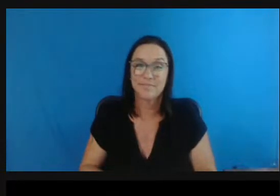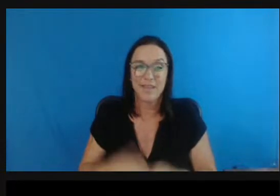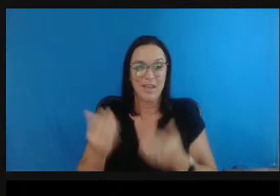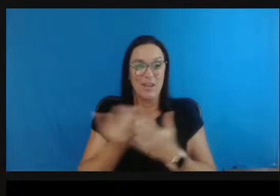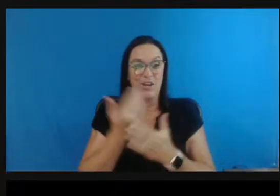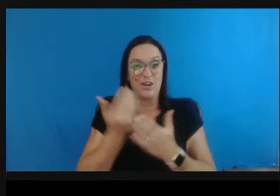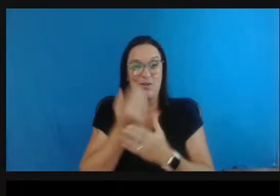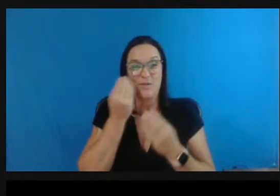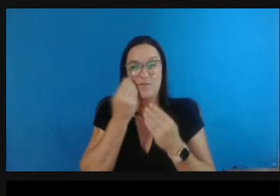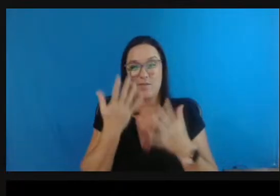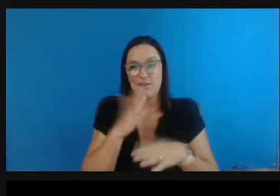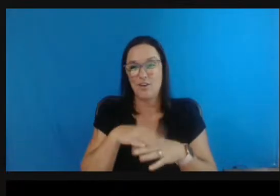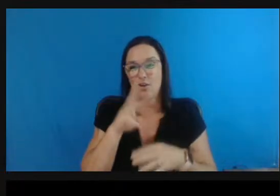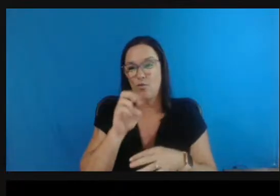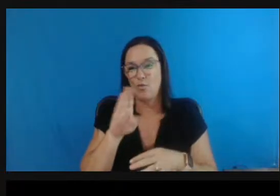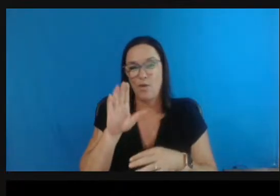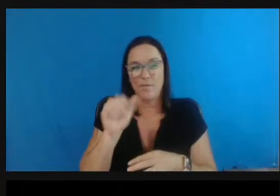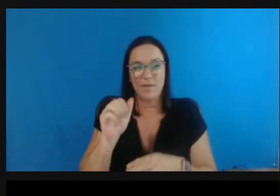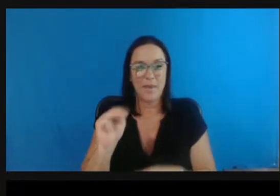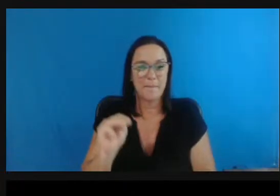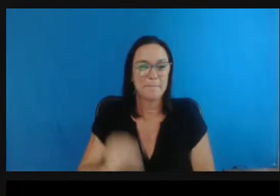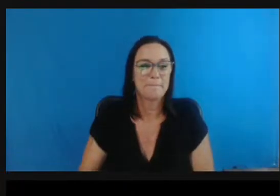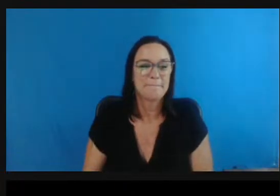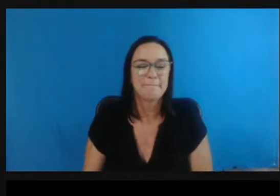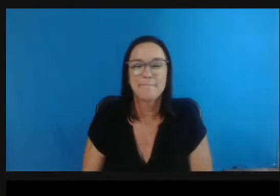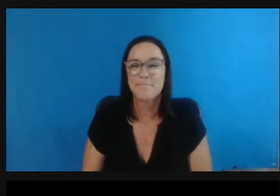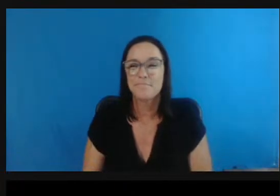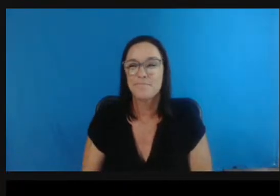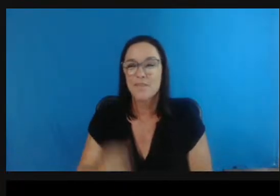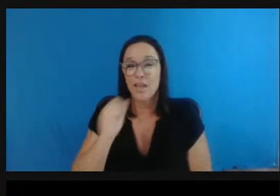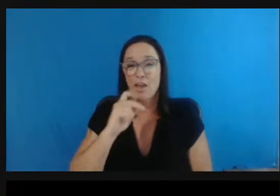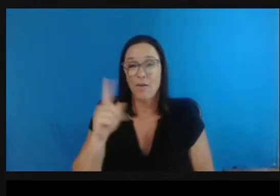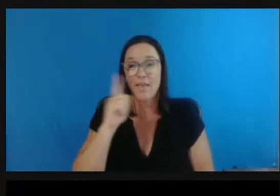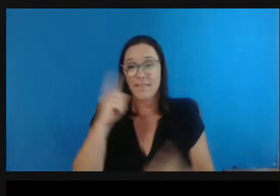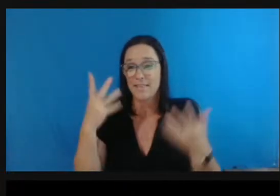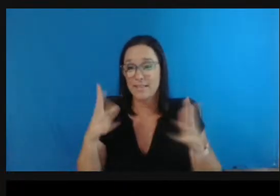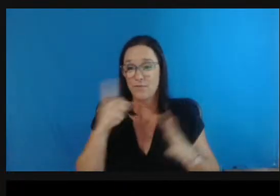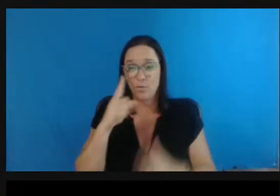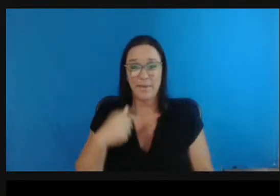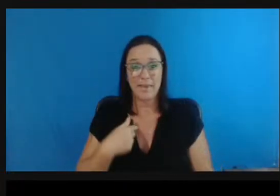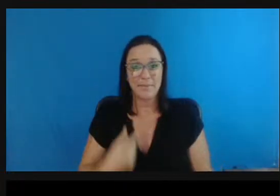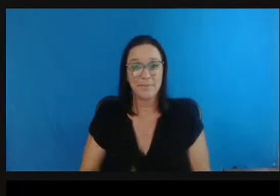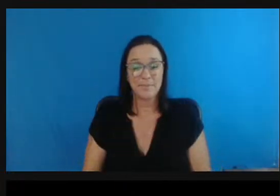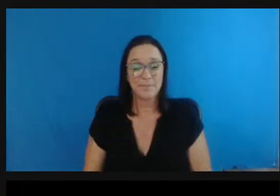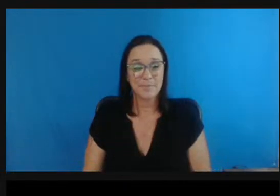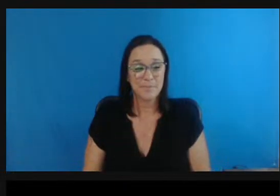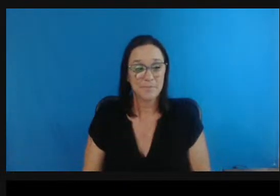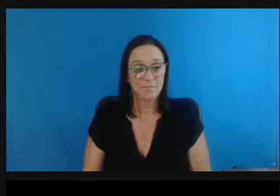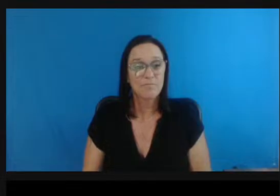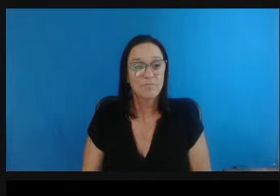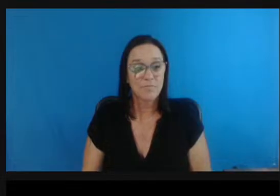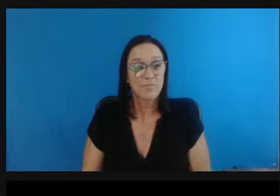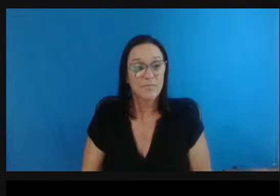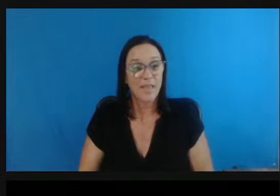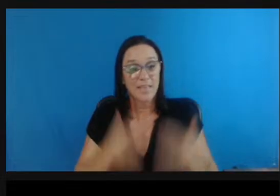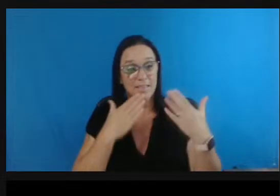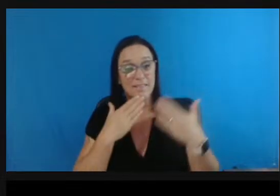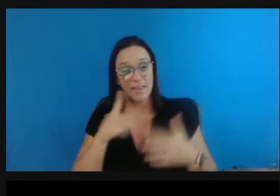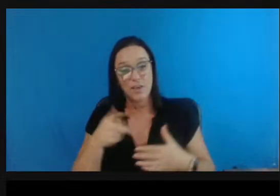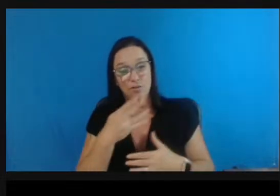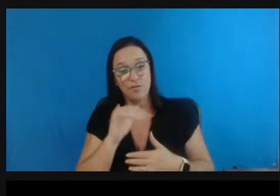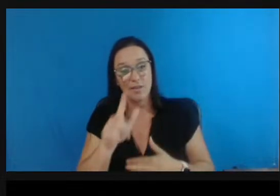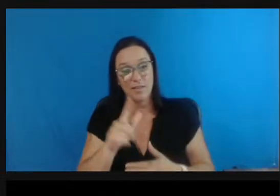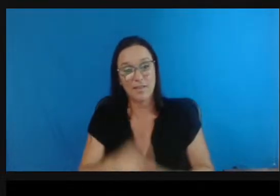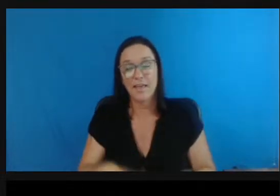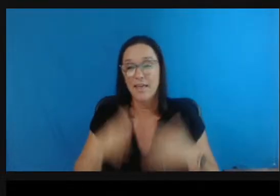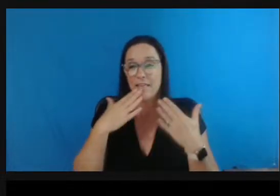the webcam there. All right, I think that does it for me. Thank you, All Phil. right. Yeah, thank